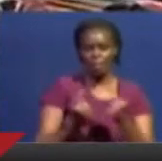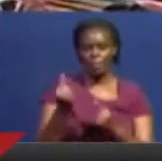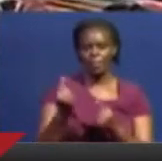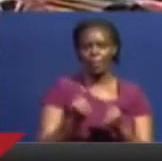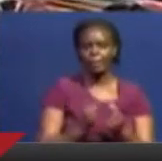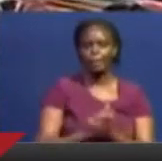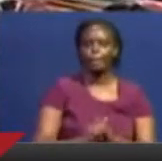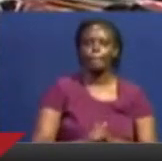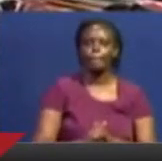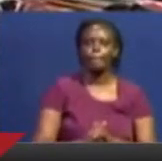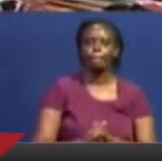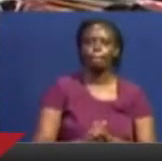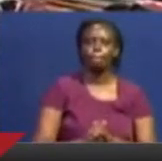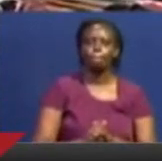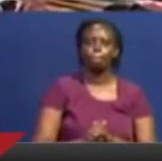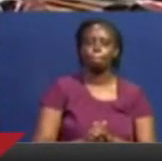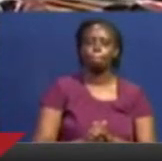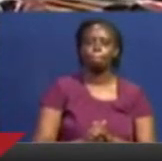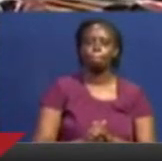Yes.